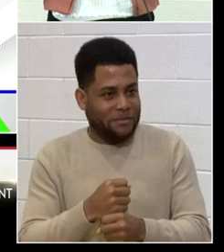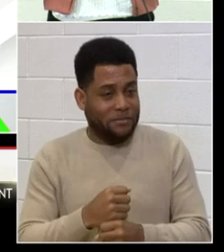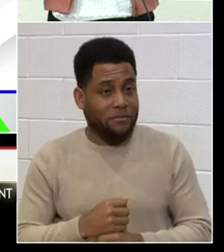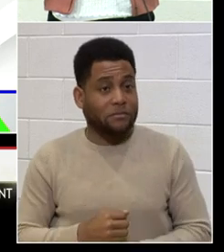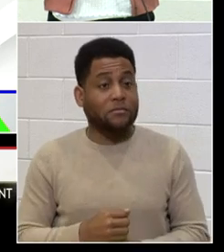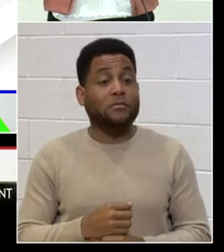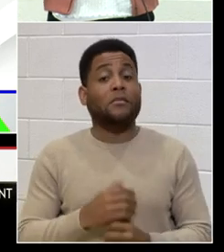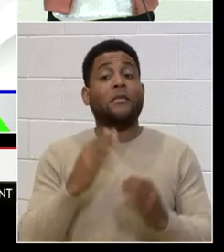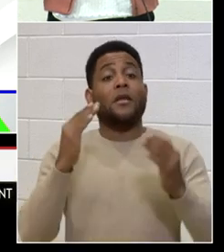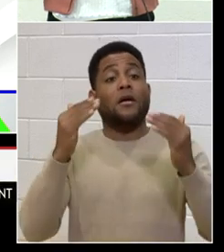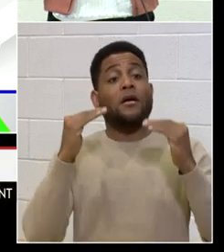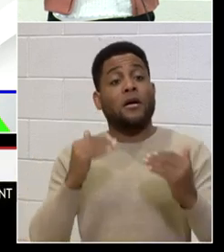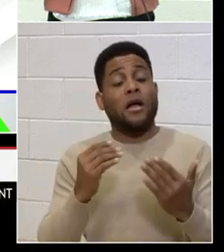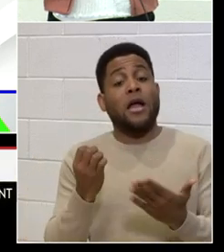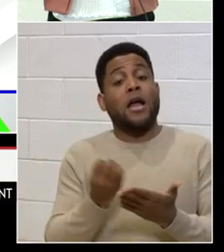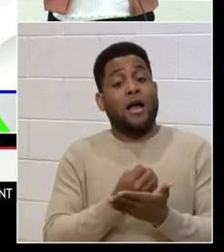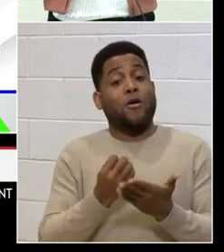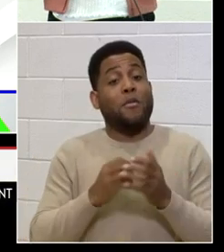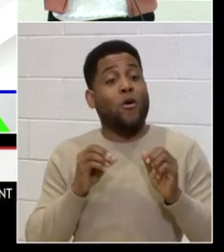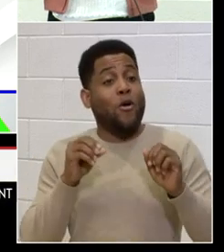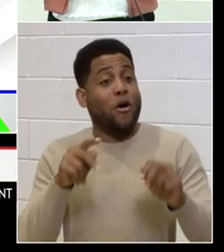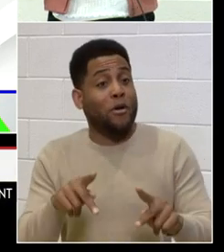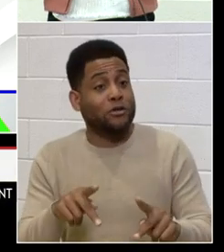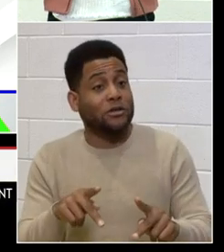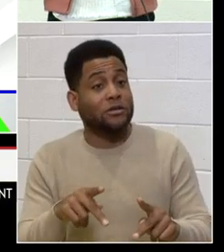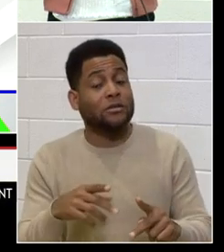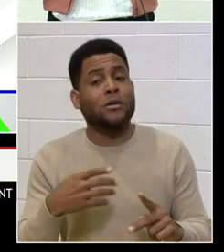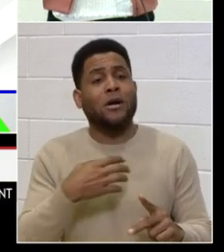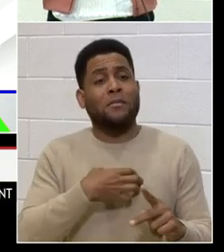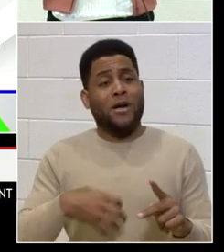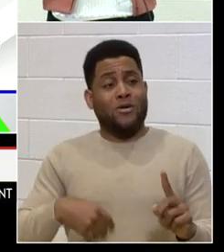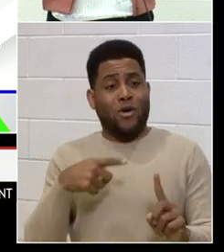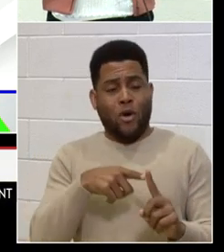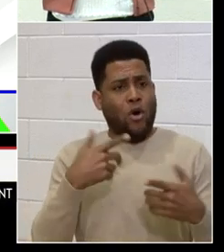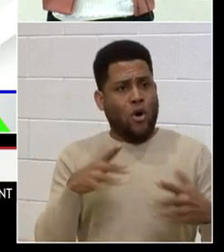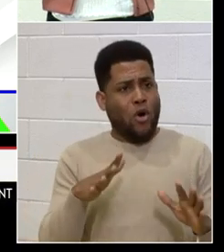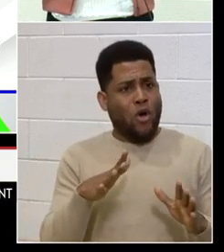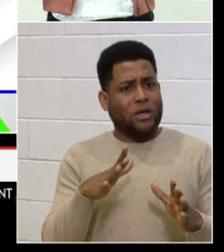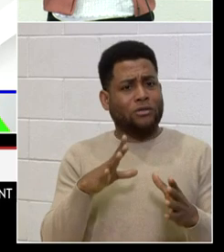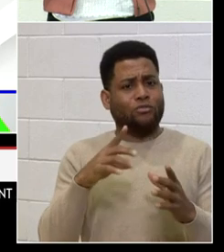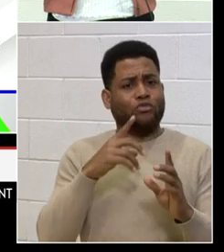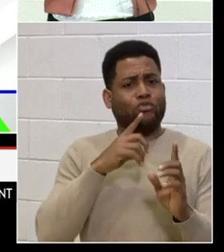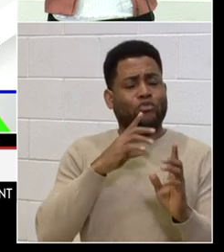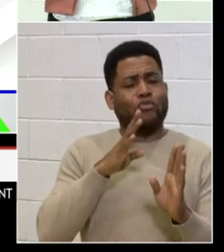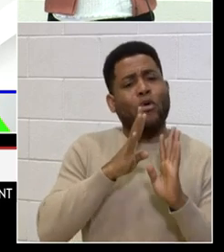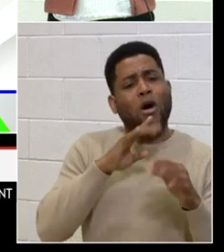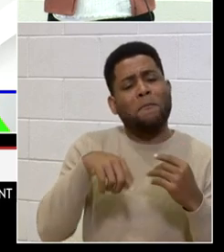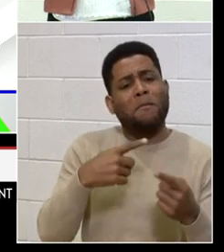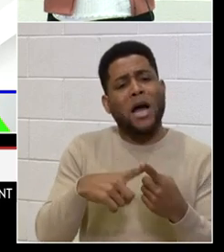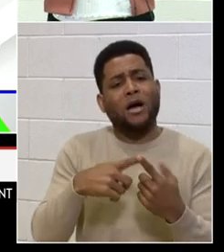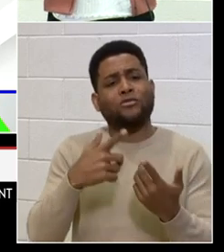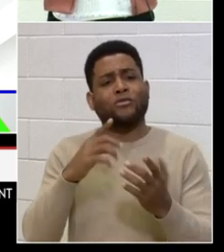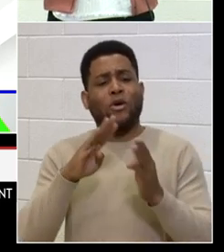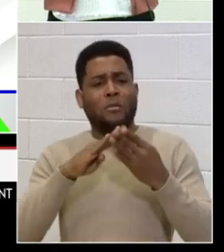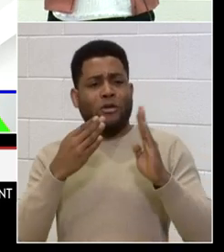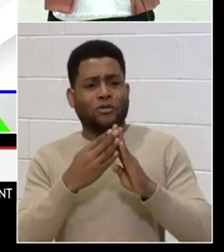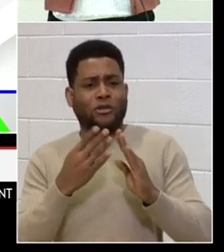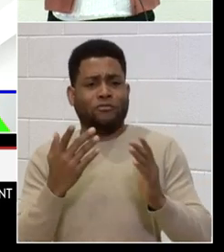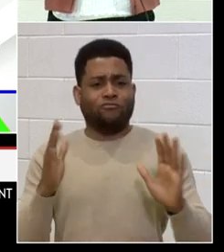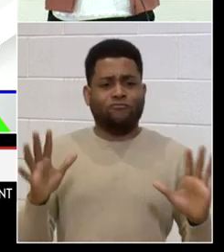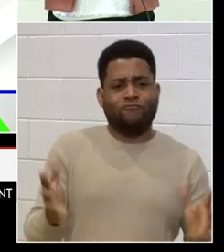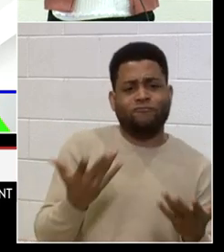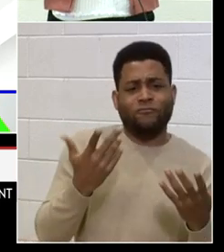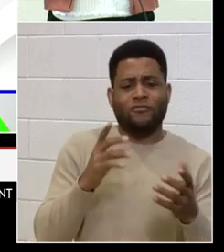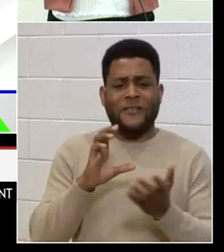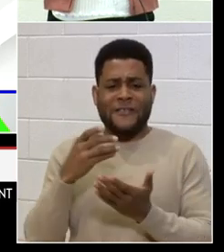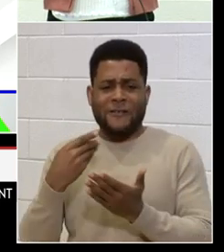opportunity, as you heard the mayor talk about, the downtown is really critical. So the mayor has invested funding to incentivize